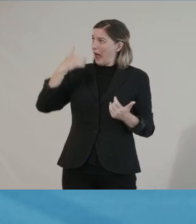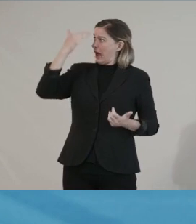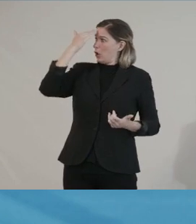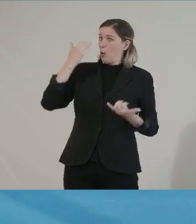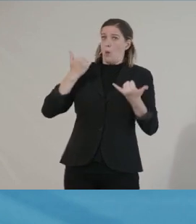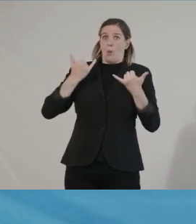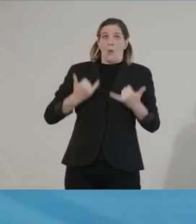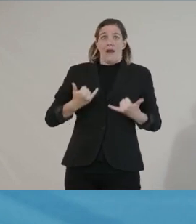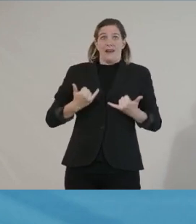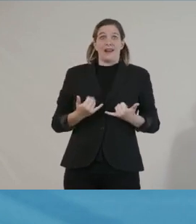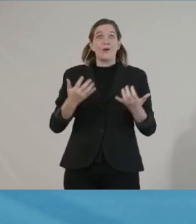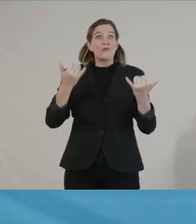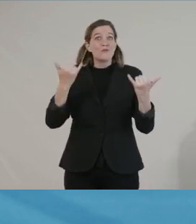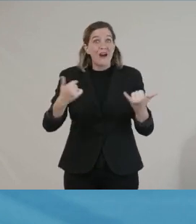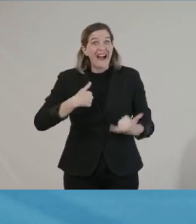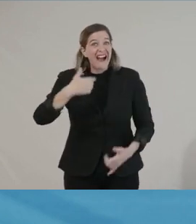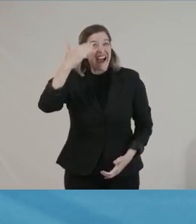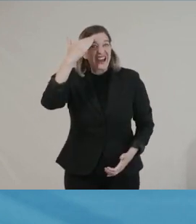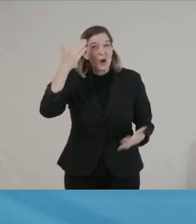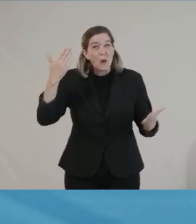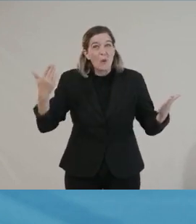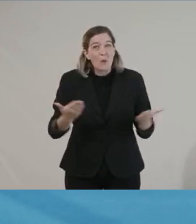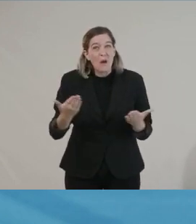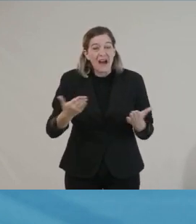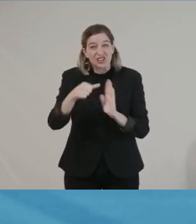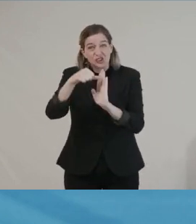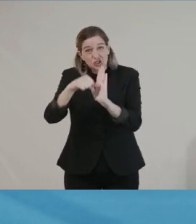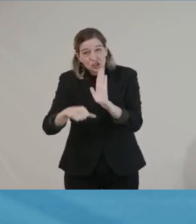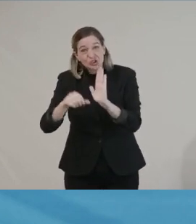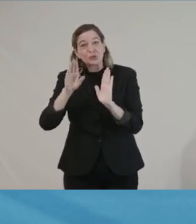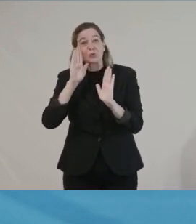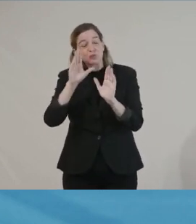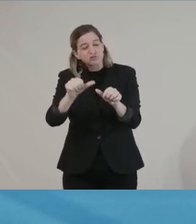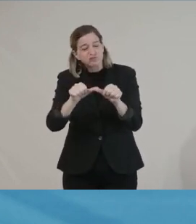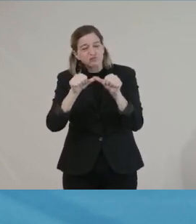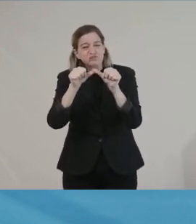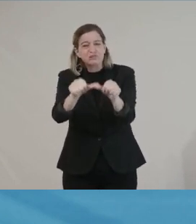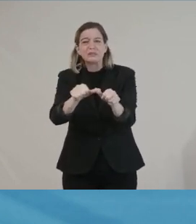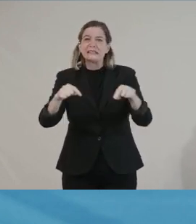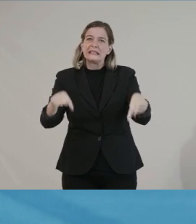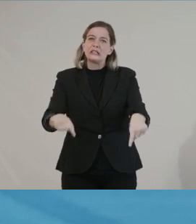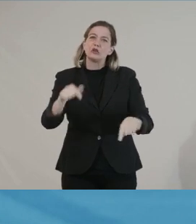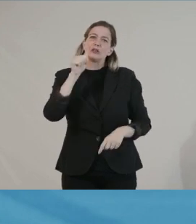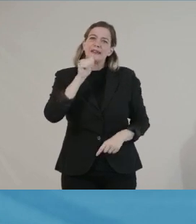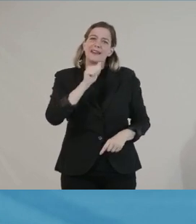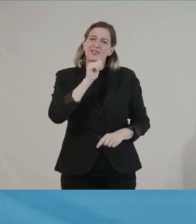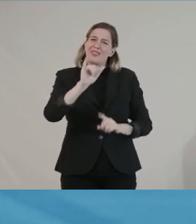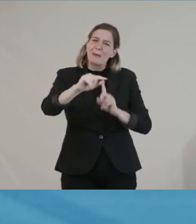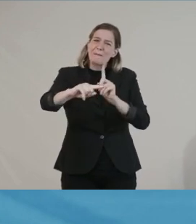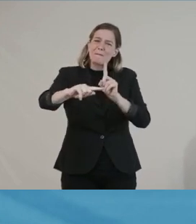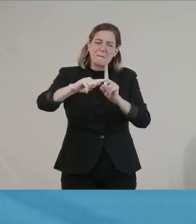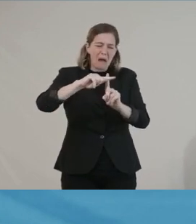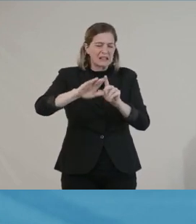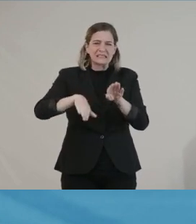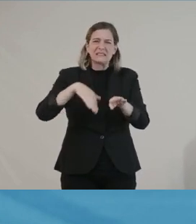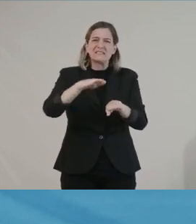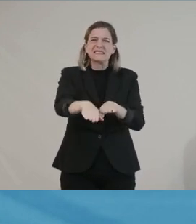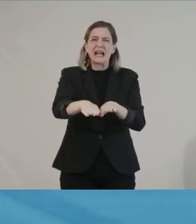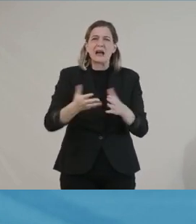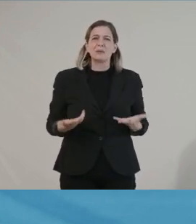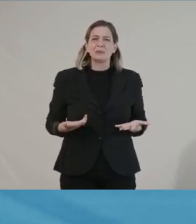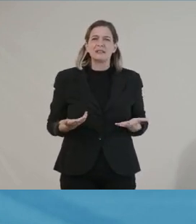elective surgery is going to resume in Arizona. That's a positive next step in lifting that dimmer, but I don't want